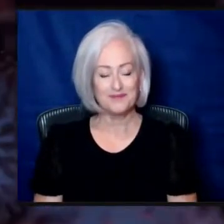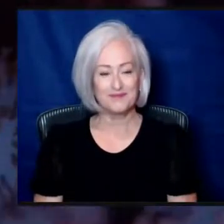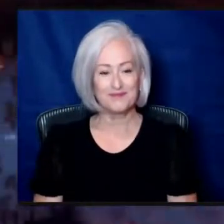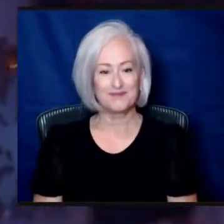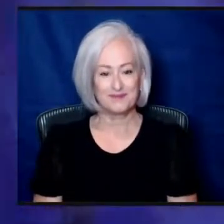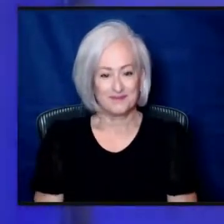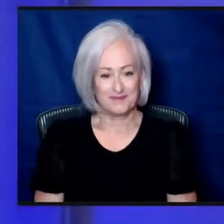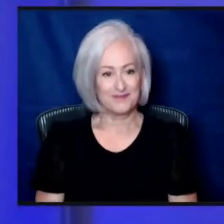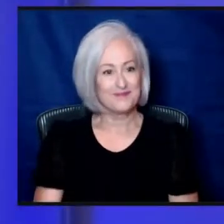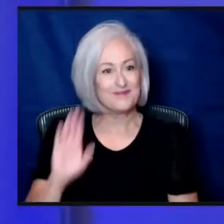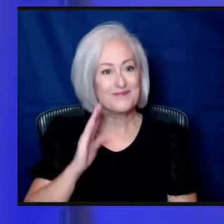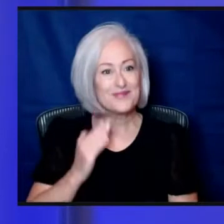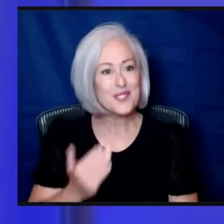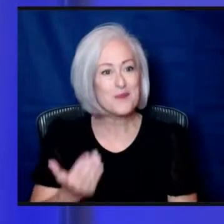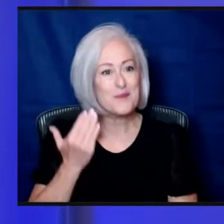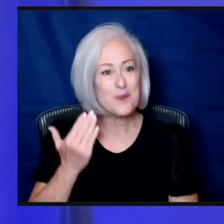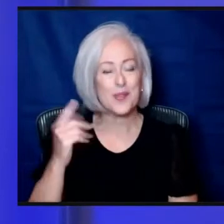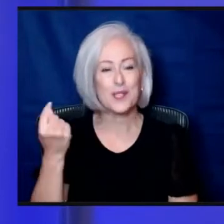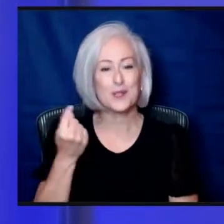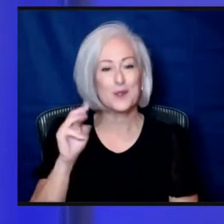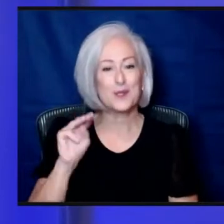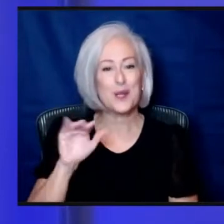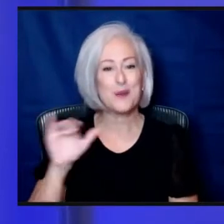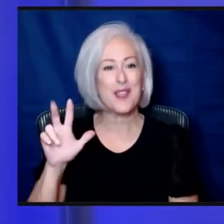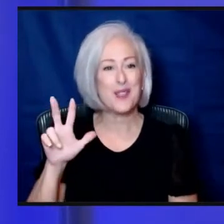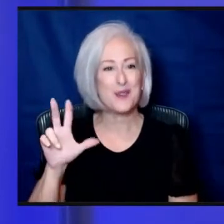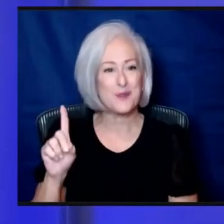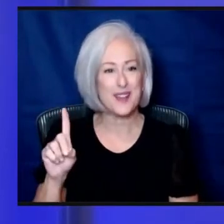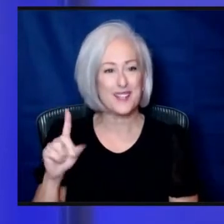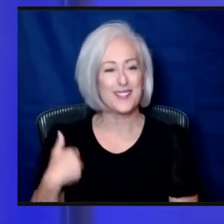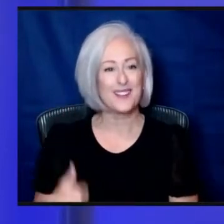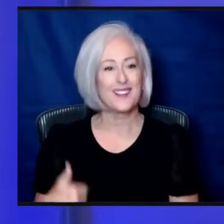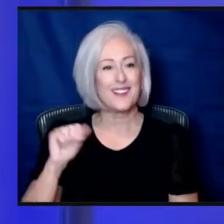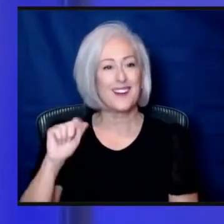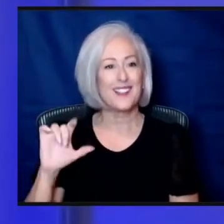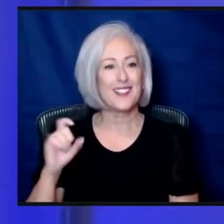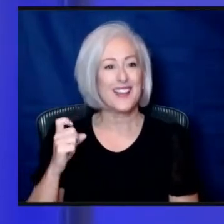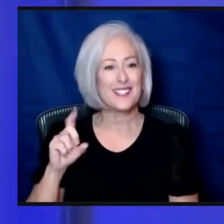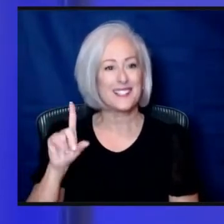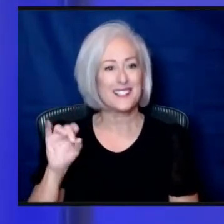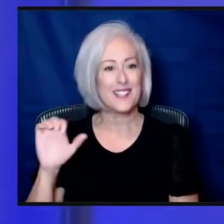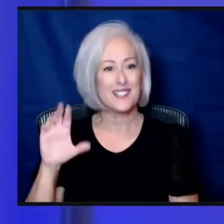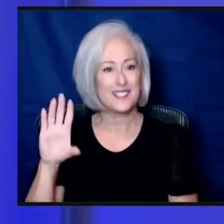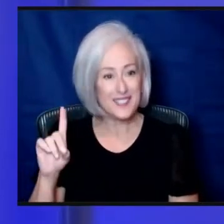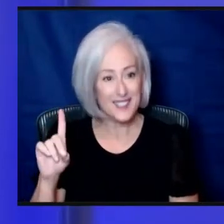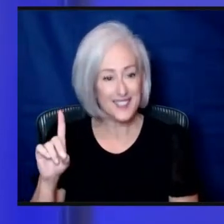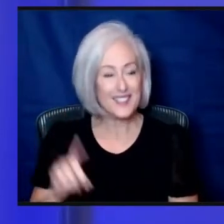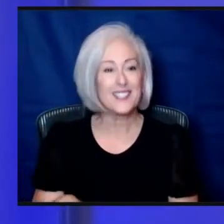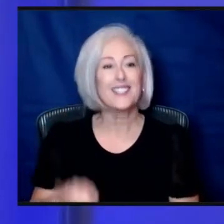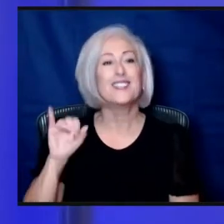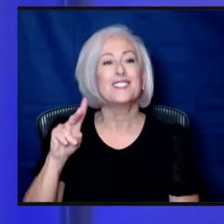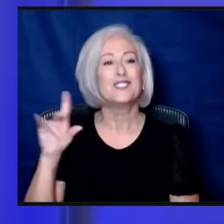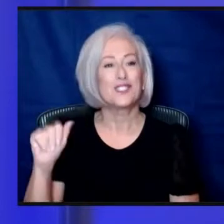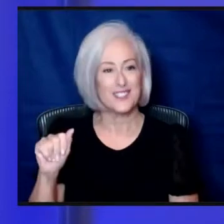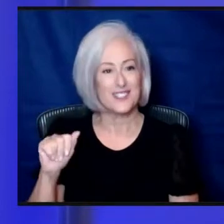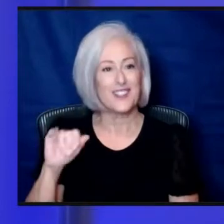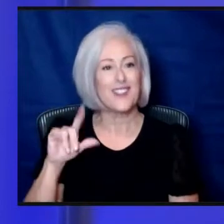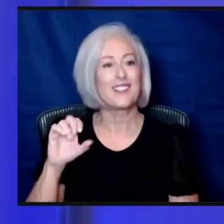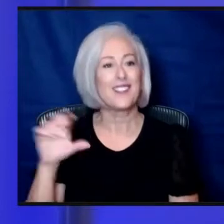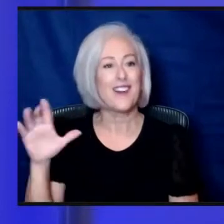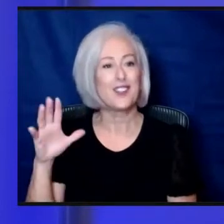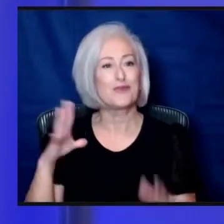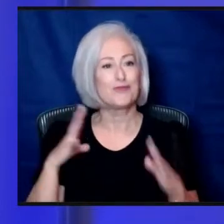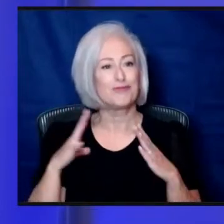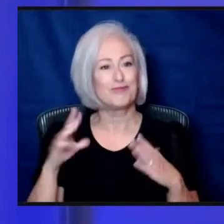Good morning. It's Tuesday, May 31st. I'm Alexis Delcid in for Jessica Lovell, who's enjoying some much needed time off this week. Thank you for joining us